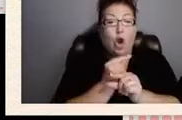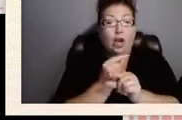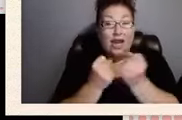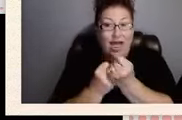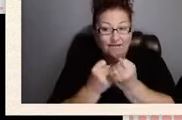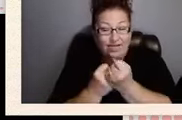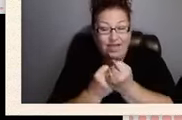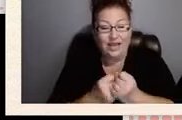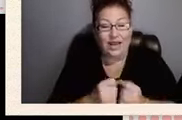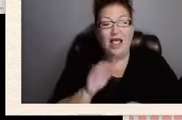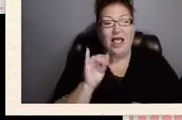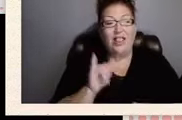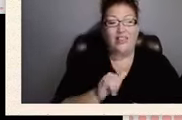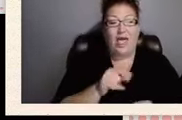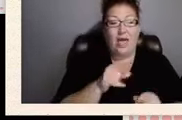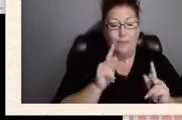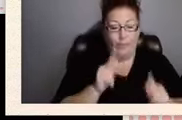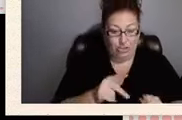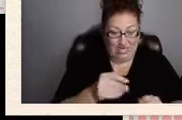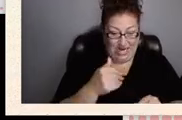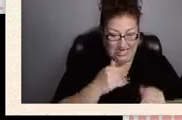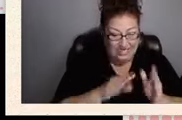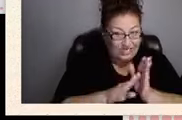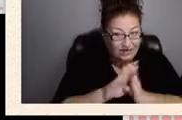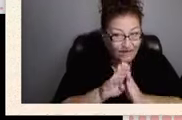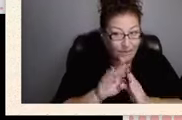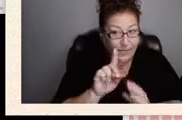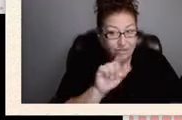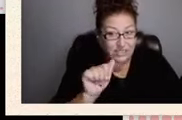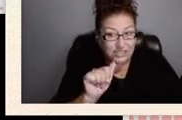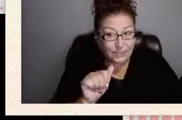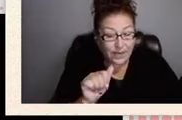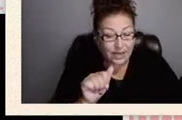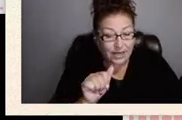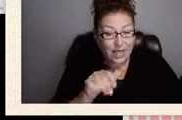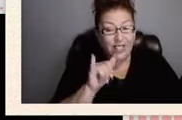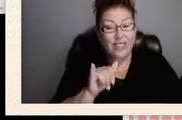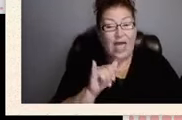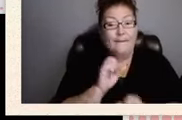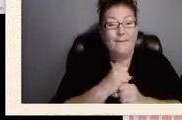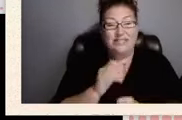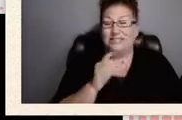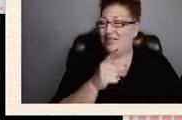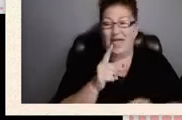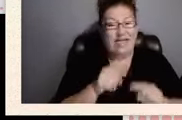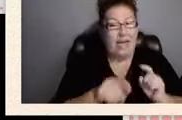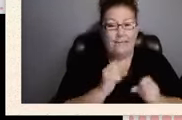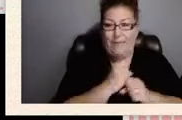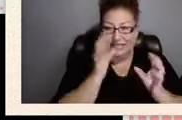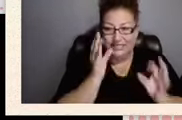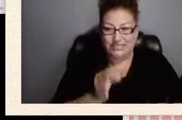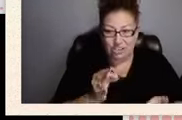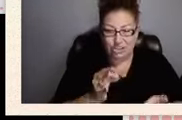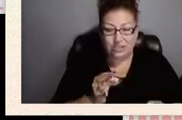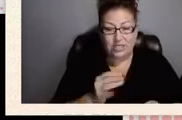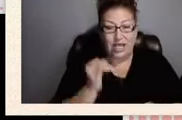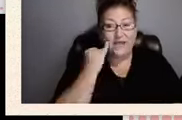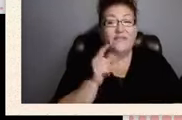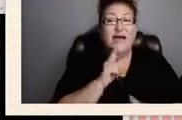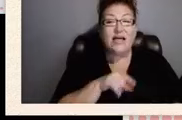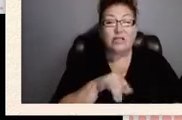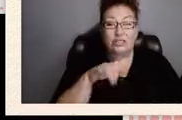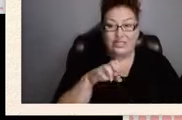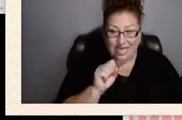this person have a developmental disability that makes it so they can't make their own decisions? If the answer is yes,